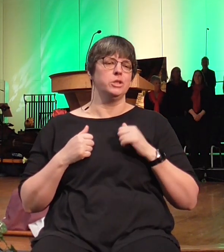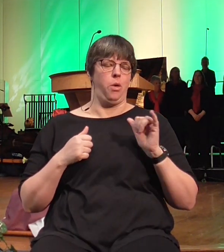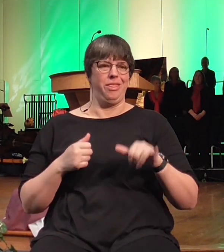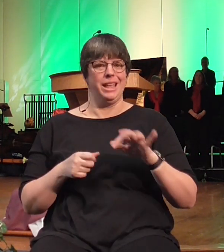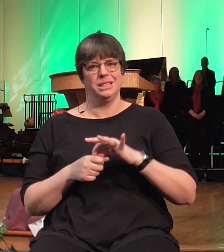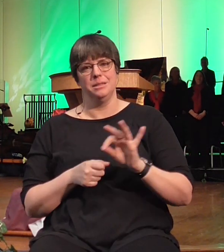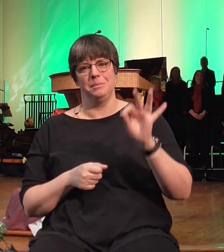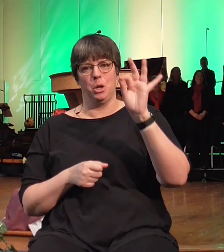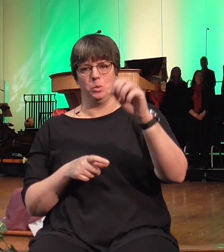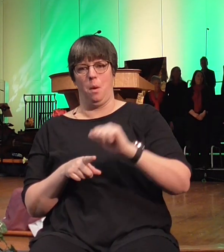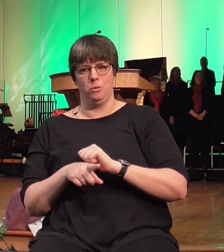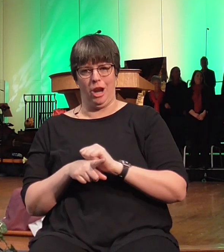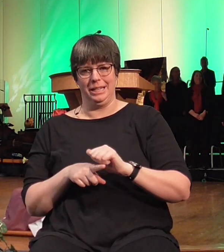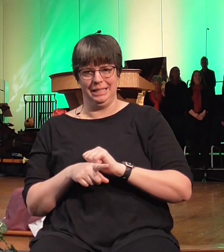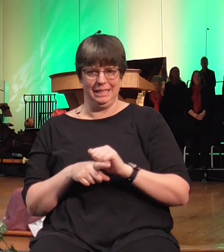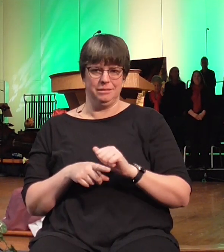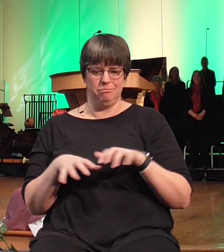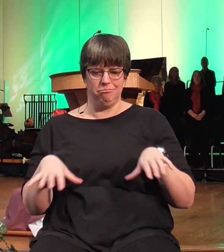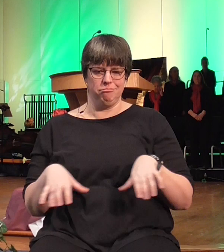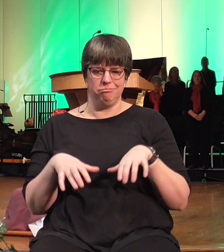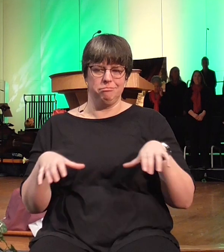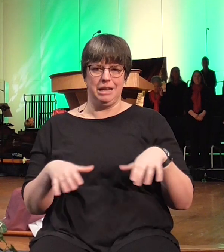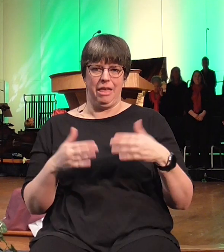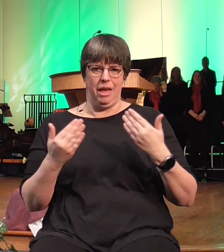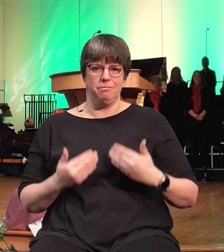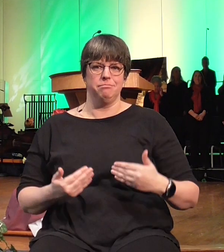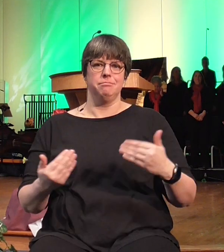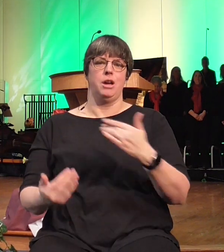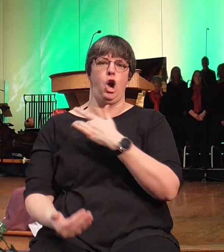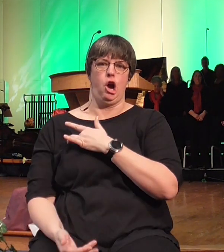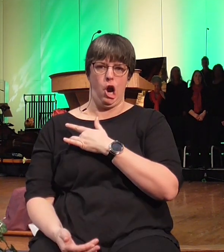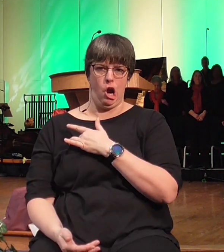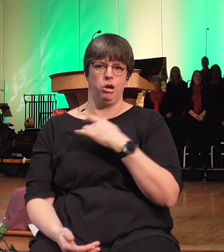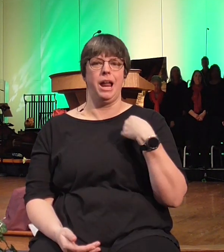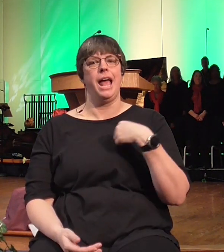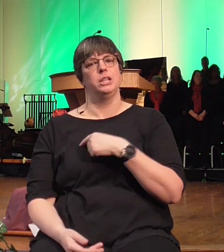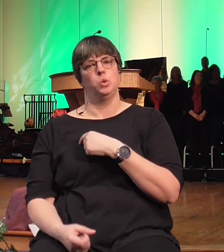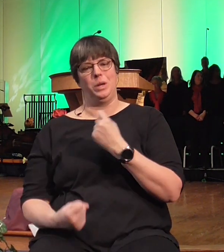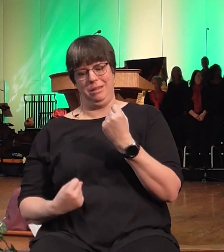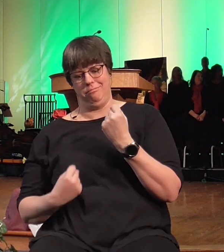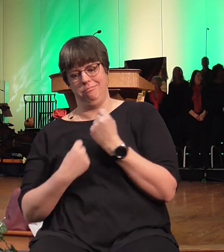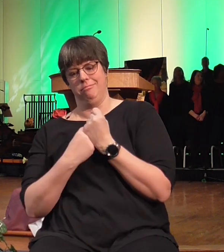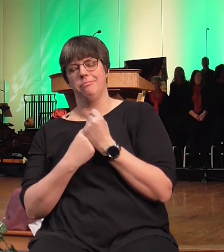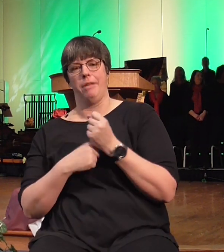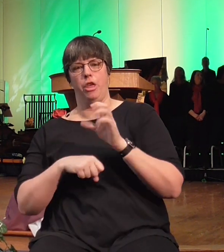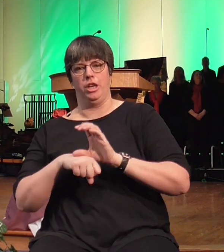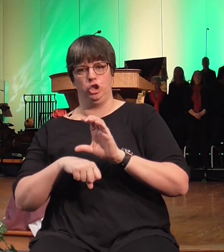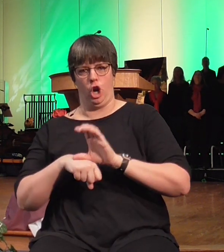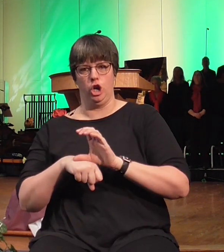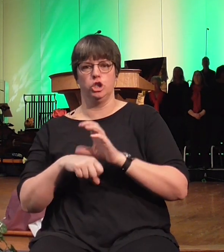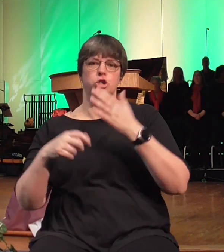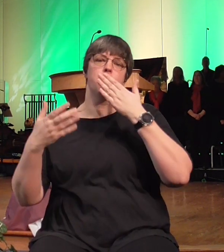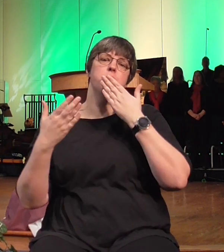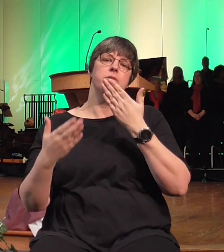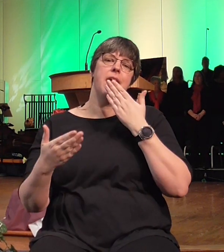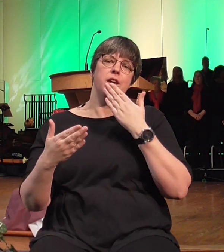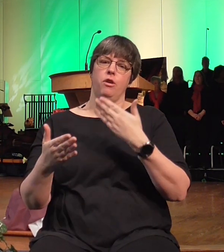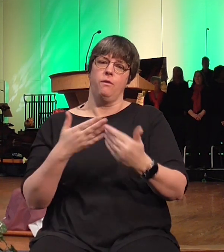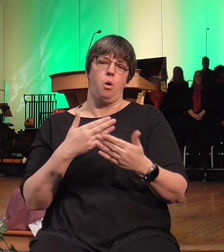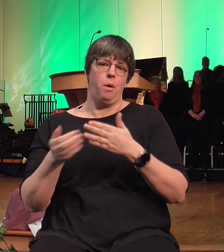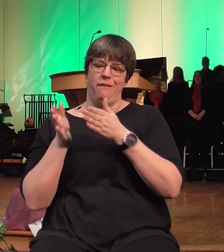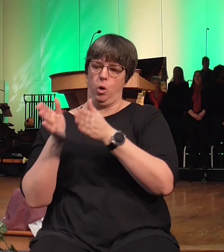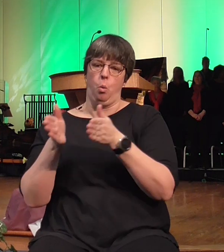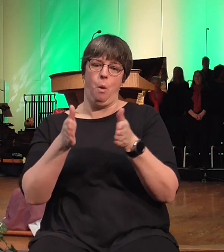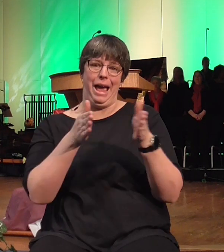practice and this movement of the heart together as we resource our beloved Mile High Church. So thank you for using whatever means